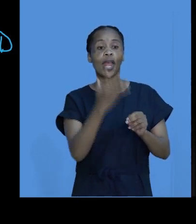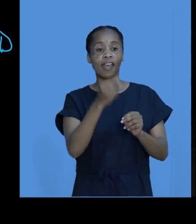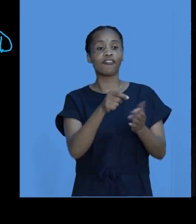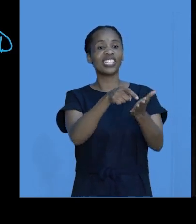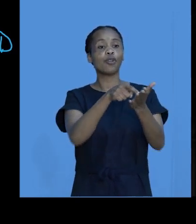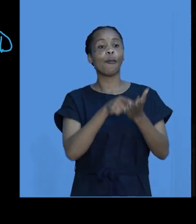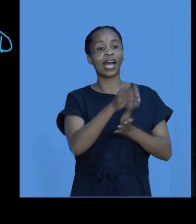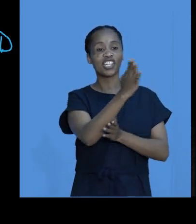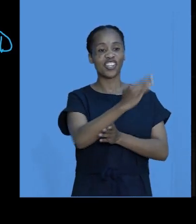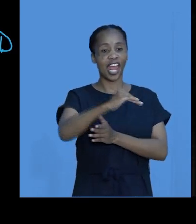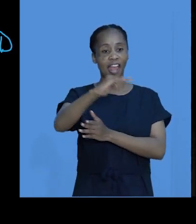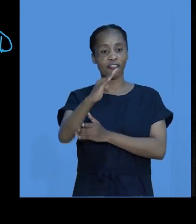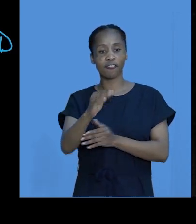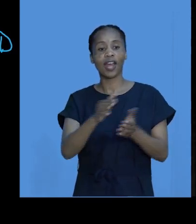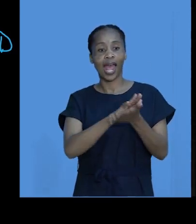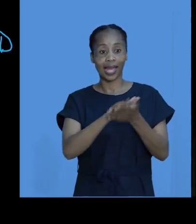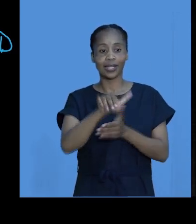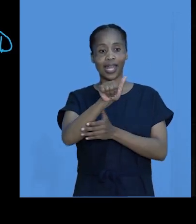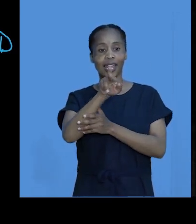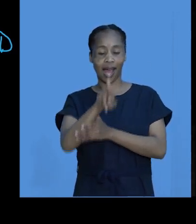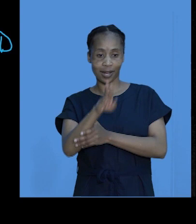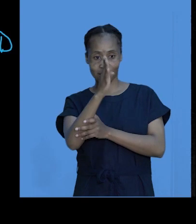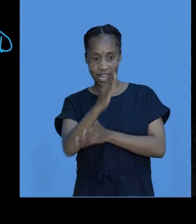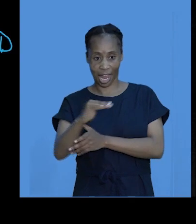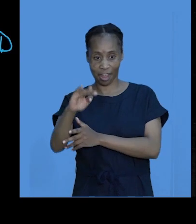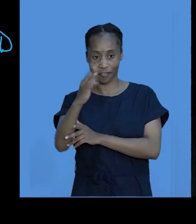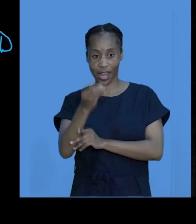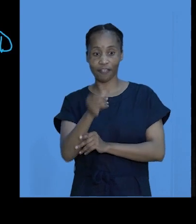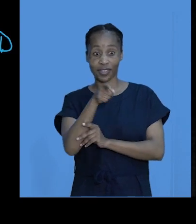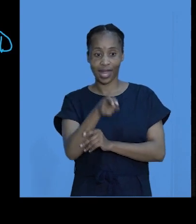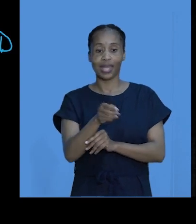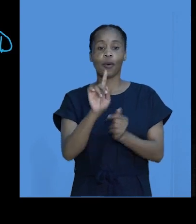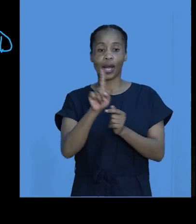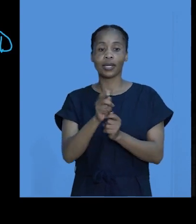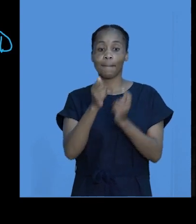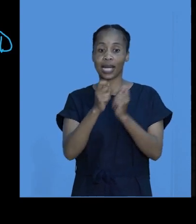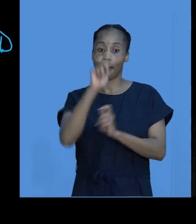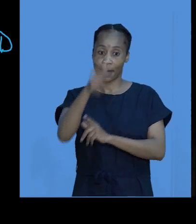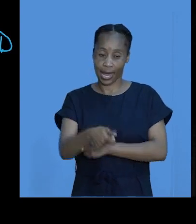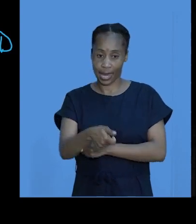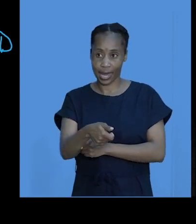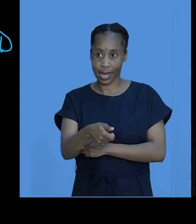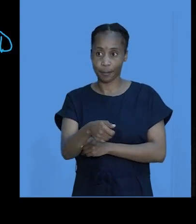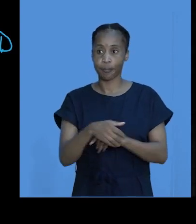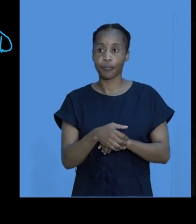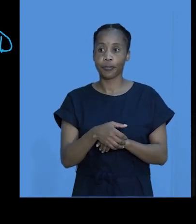demand curve and our AR curve. This is our price there. And where our profit maximization line touches our